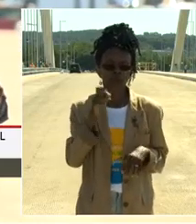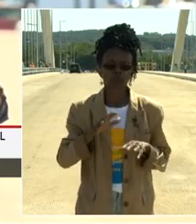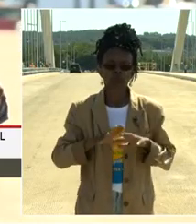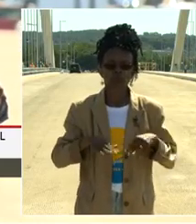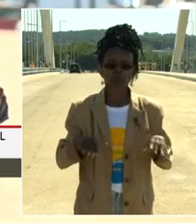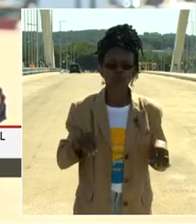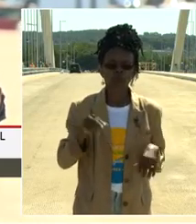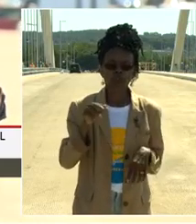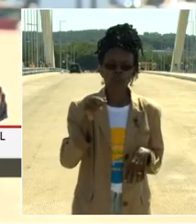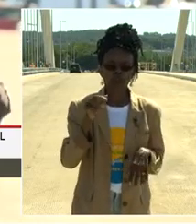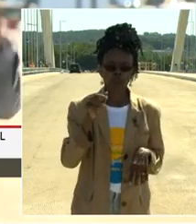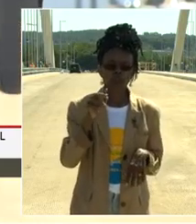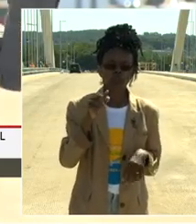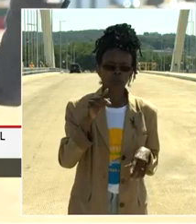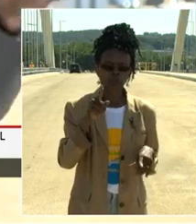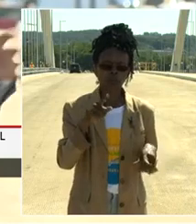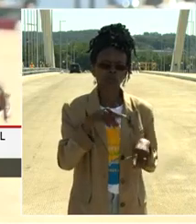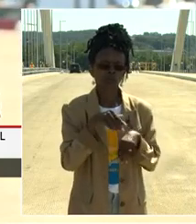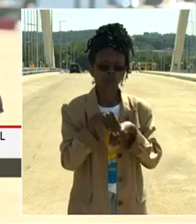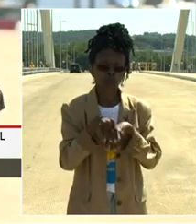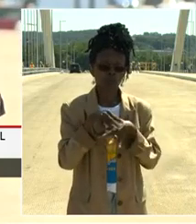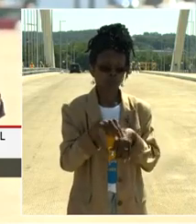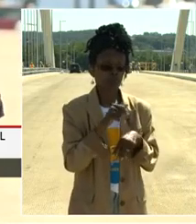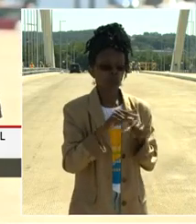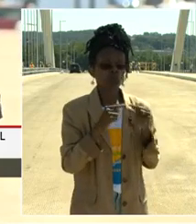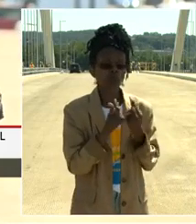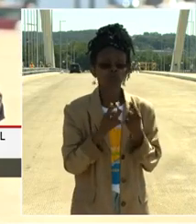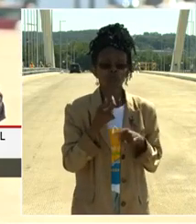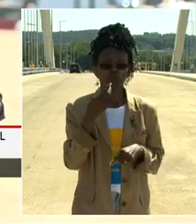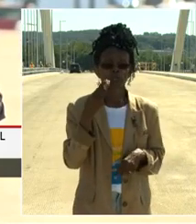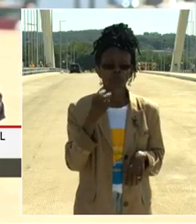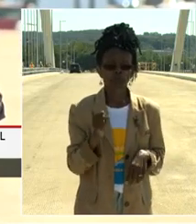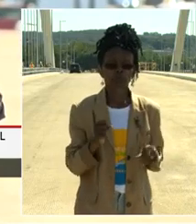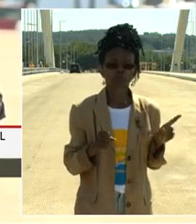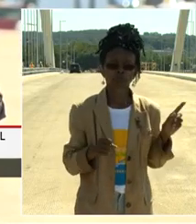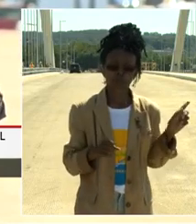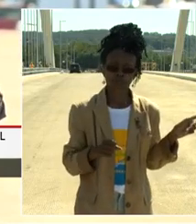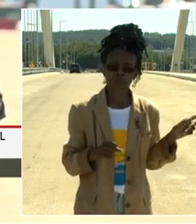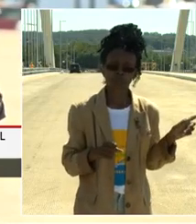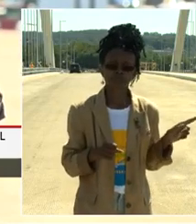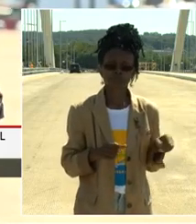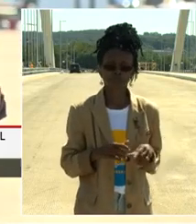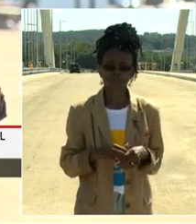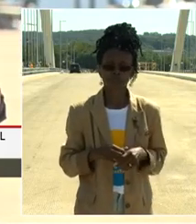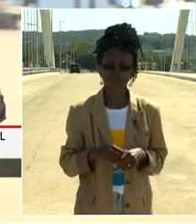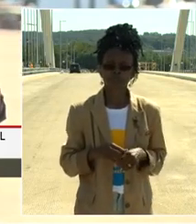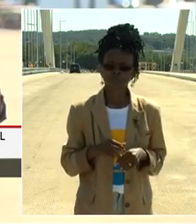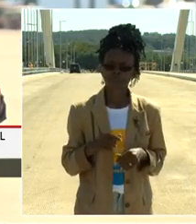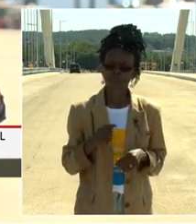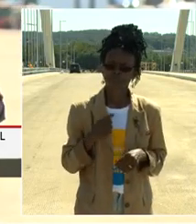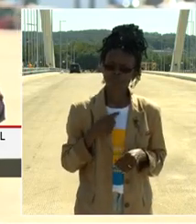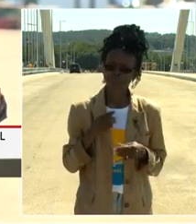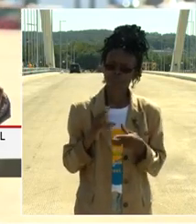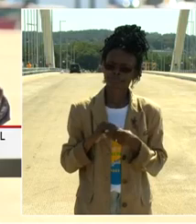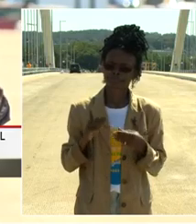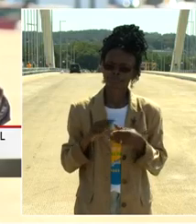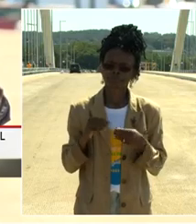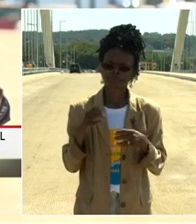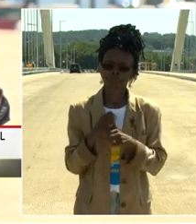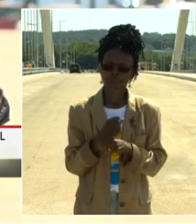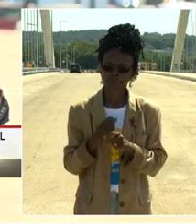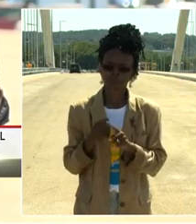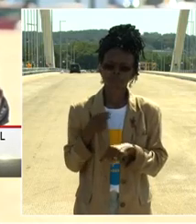children? And Frederick Douglass said, I'm going to paraphrase this, he said, it's easier to build strong